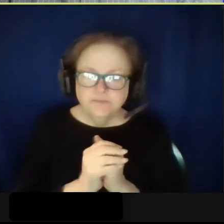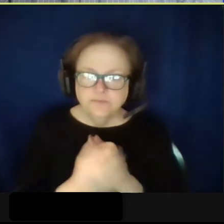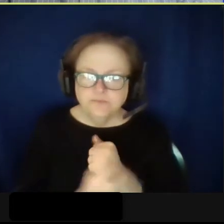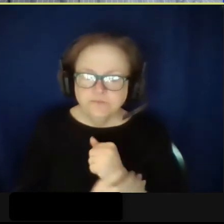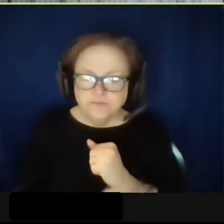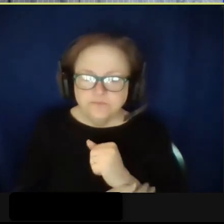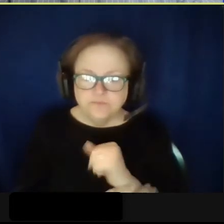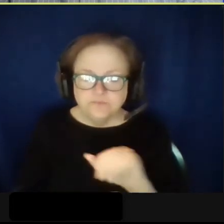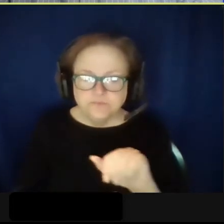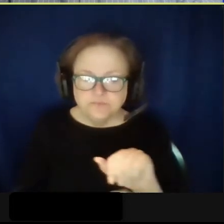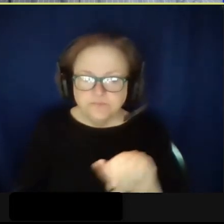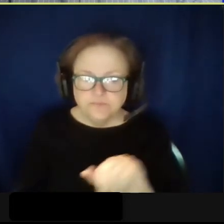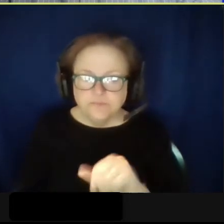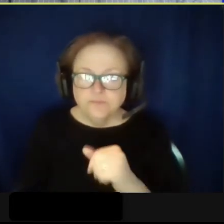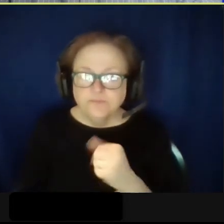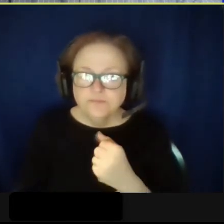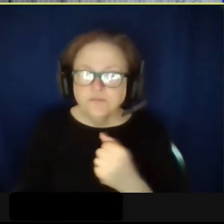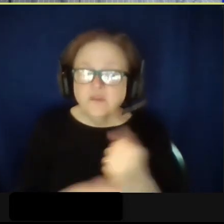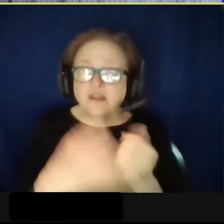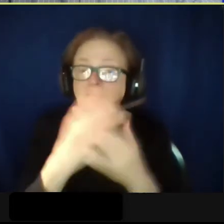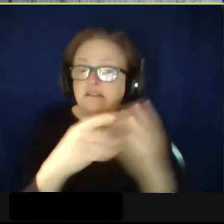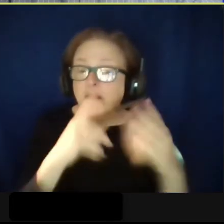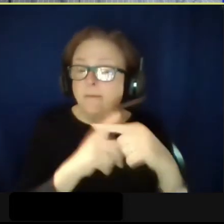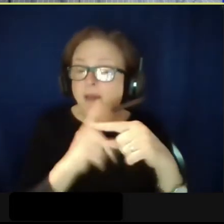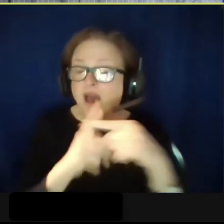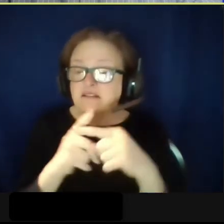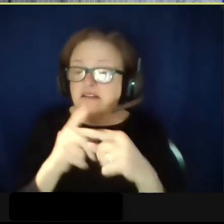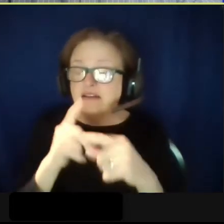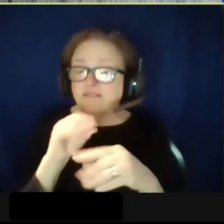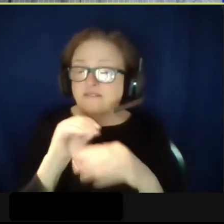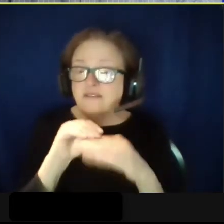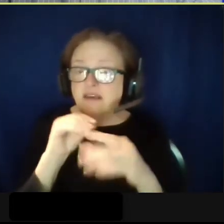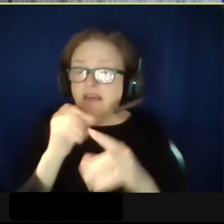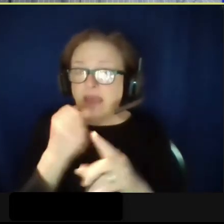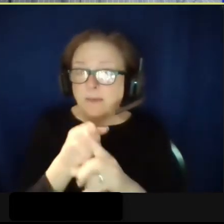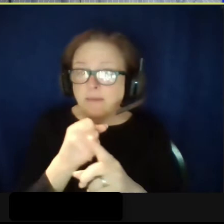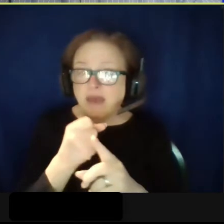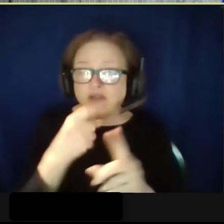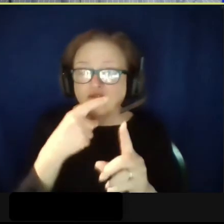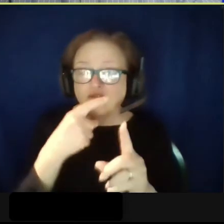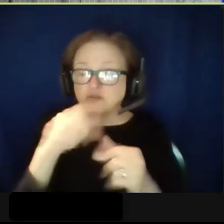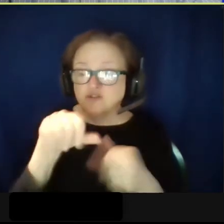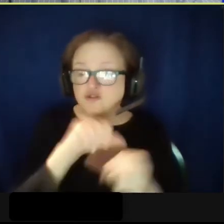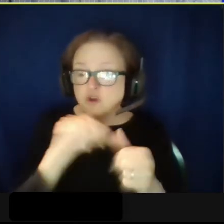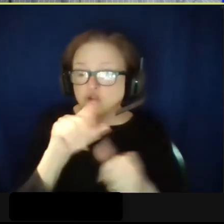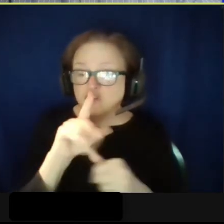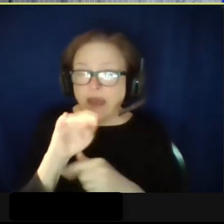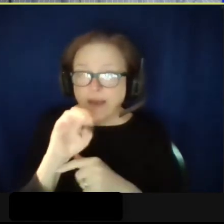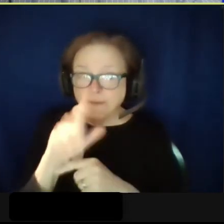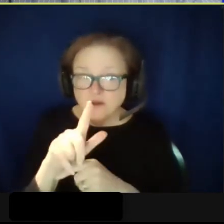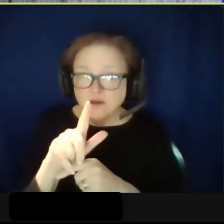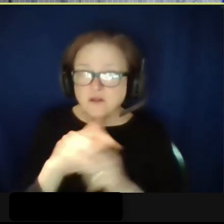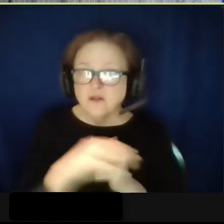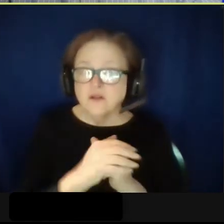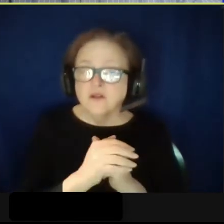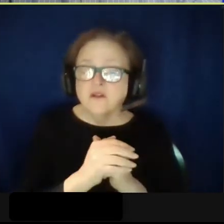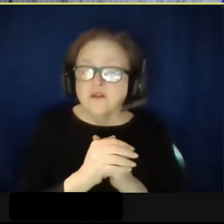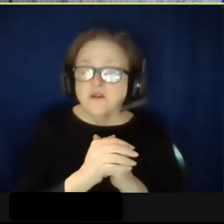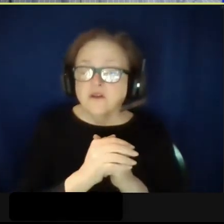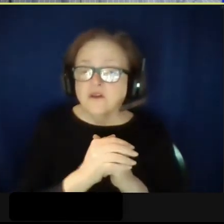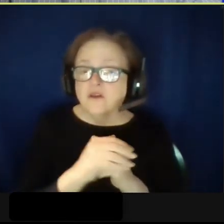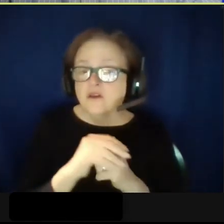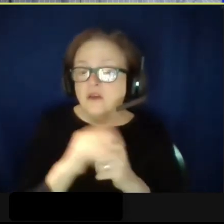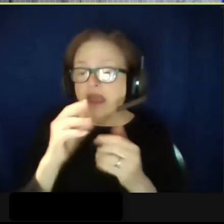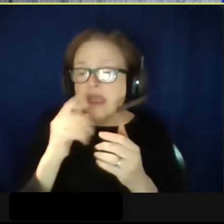Some of the positive impacts that result from social capital are students are able to seek out and build support systems, connect